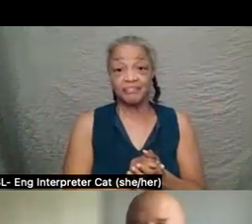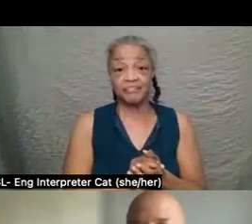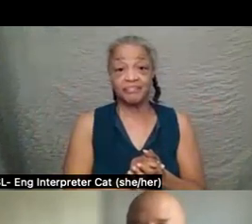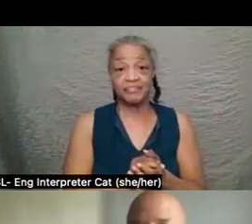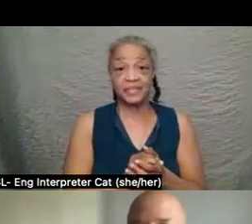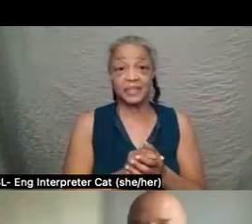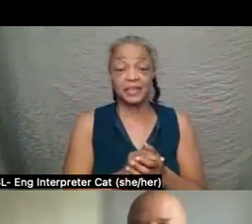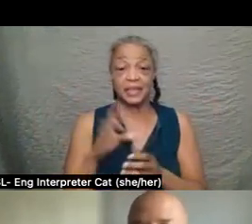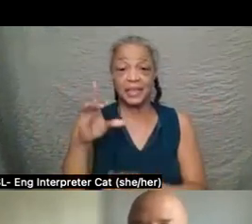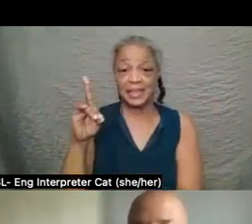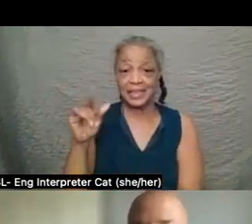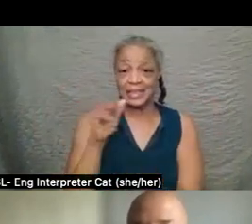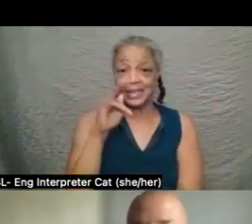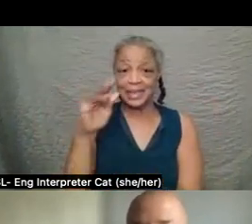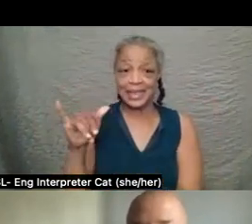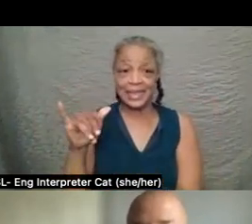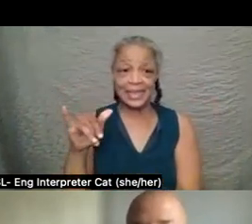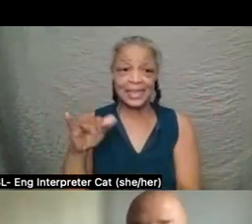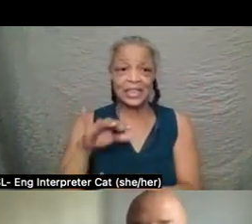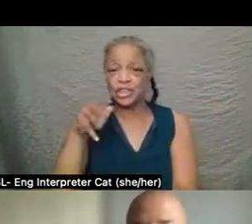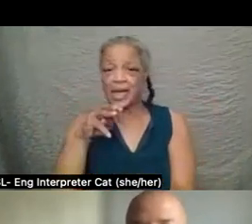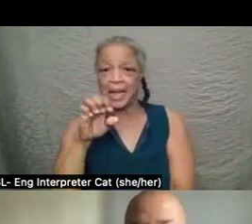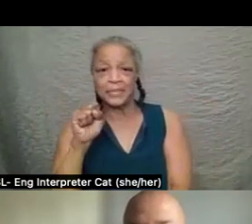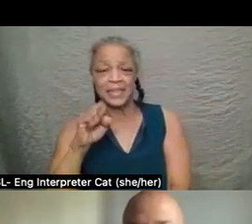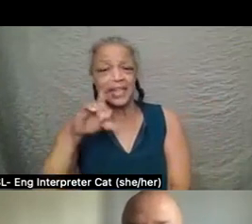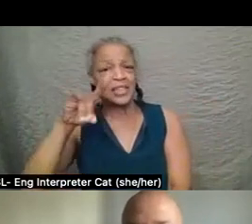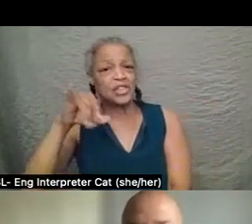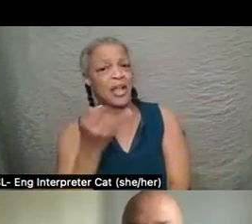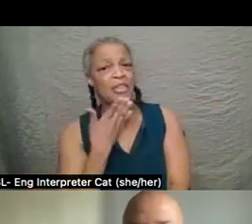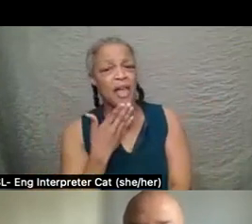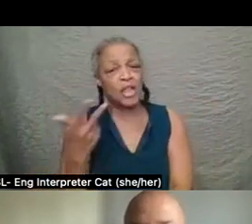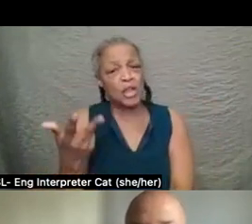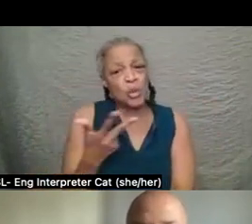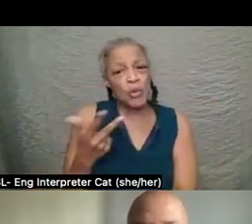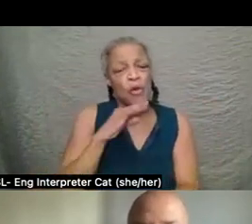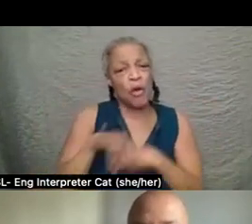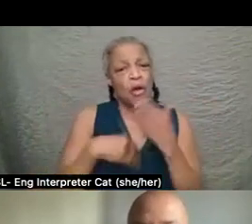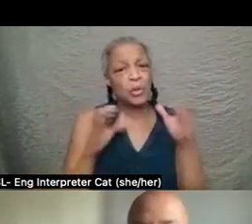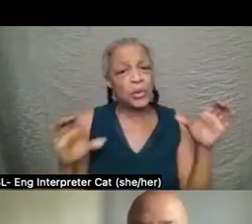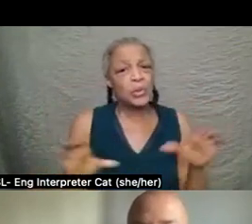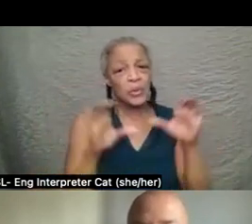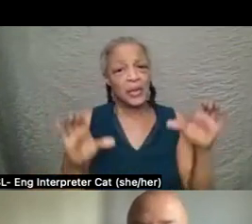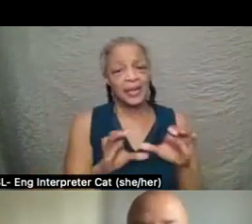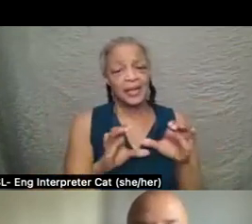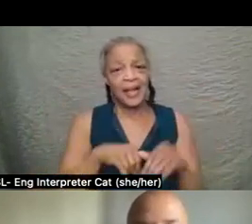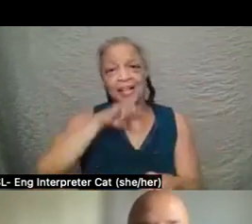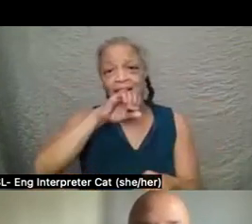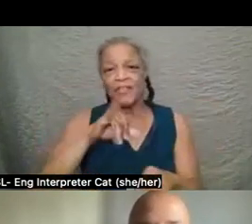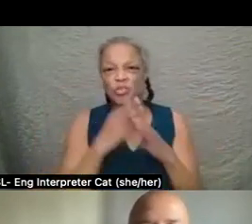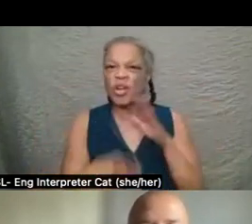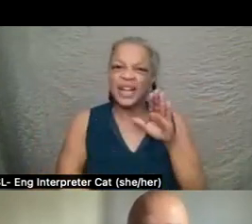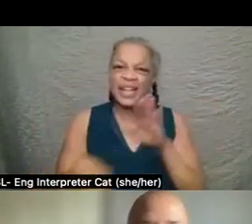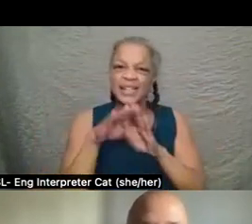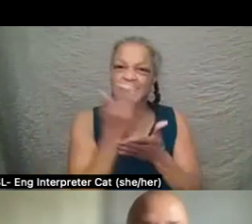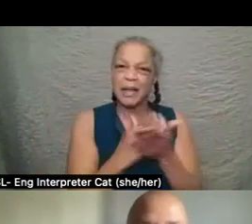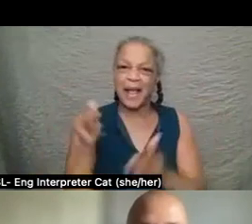everybody, Danny, James, DJ, like everybody on this call, thank you for all that you're doing. Shit, I love this. We're gonna kick some ass, and for real, Cop